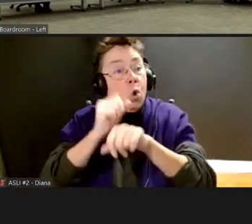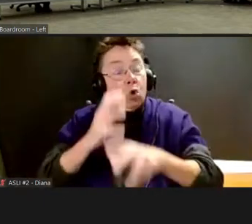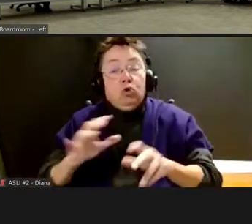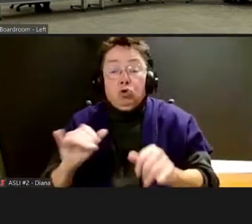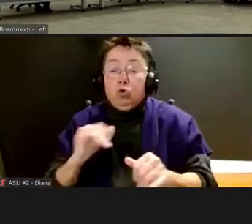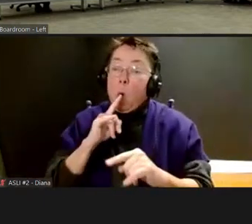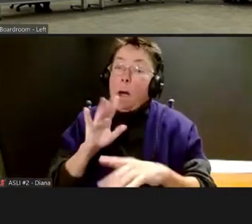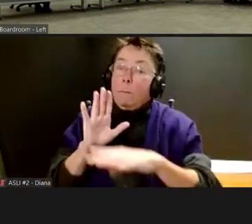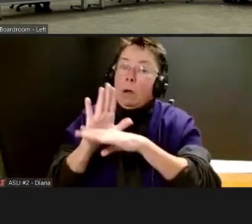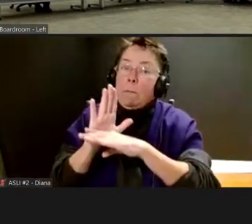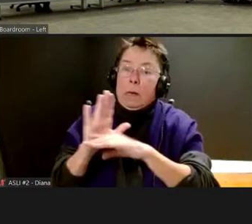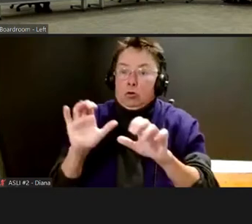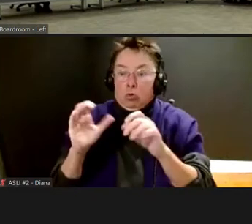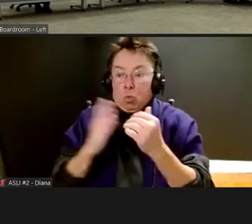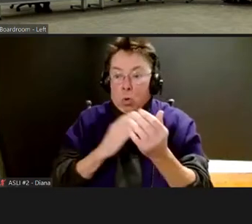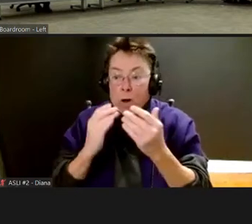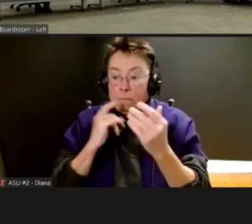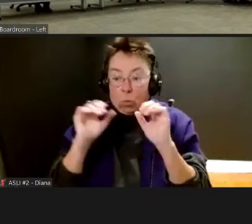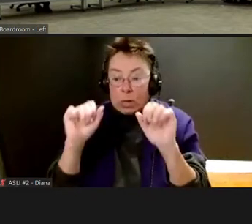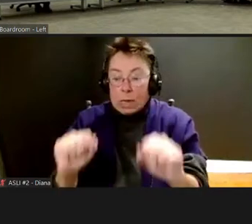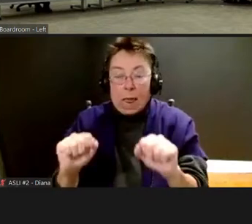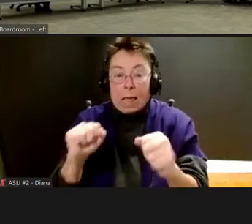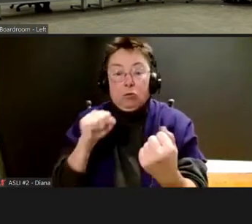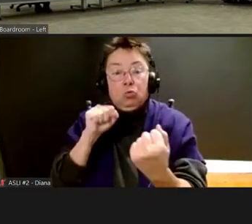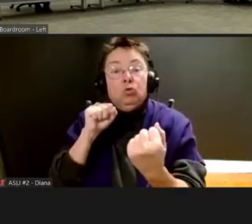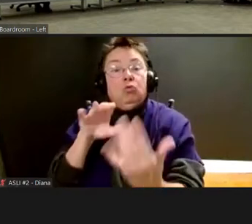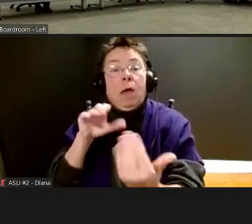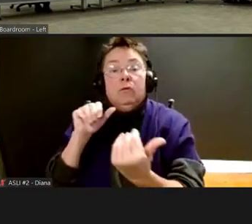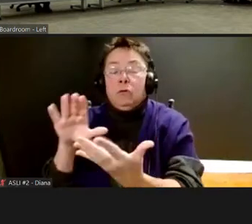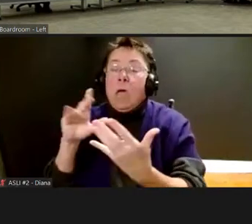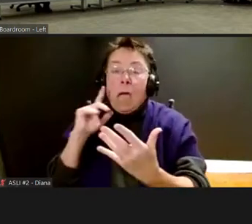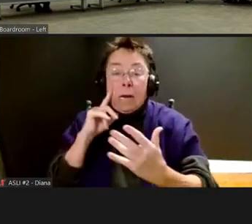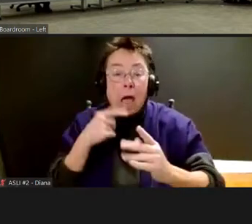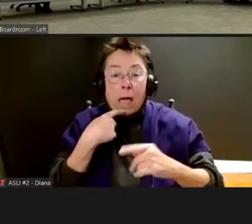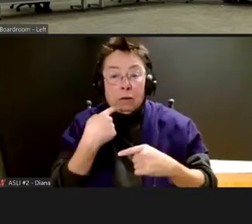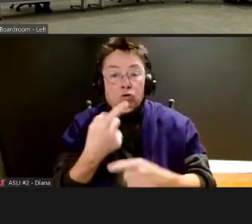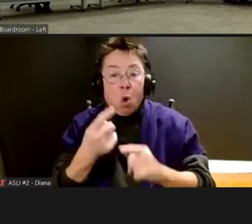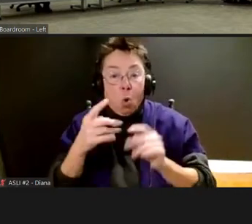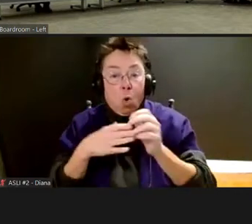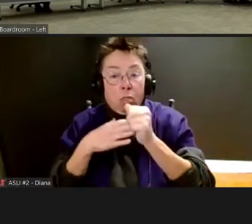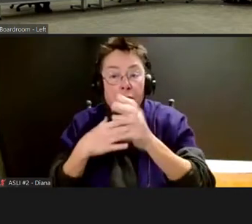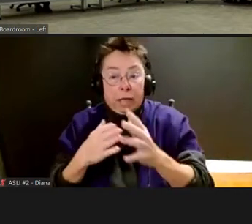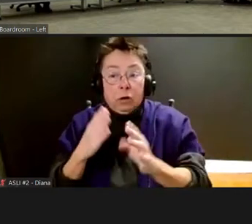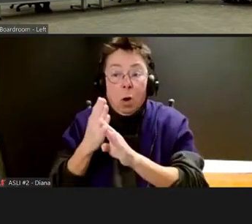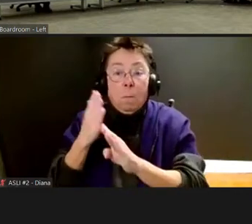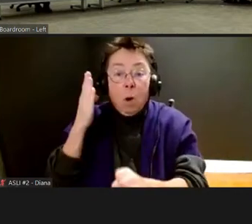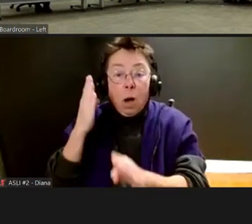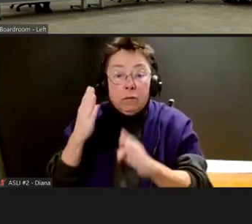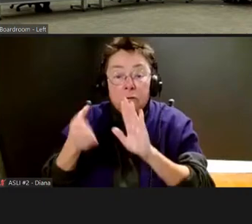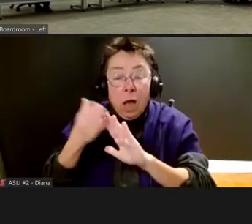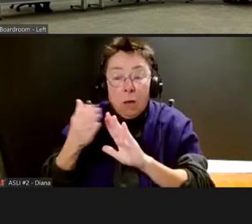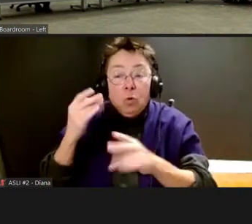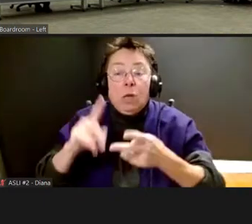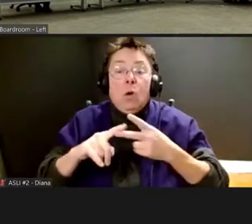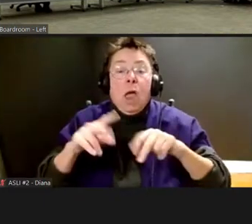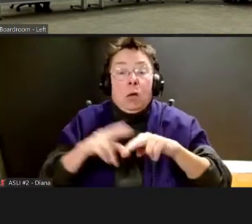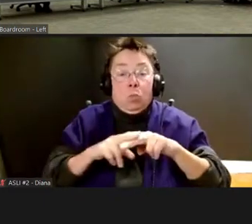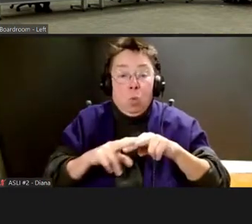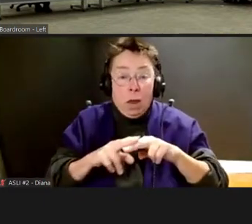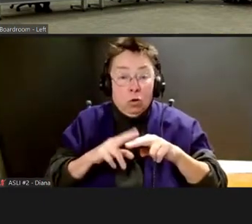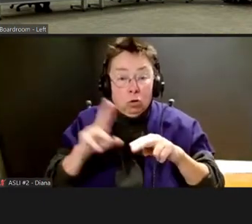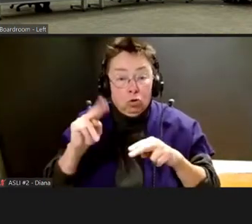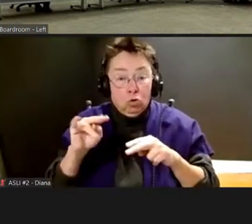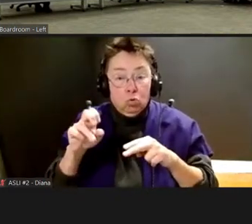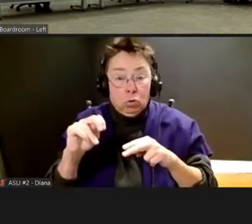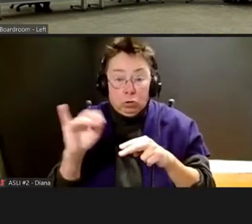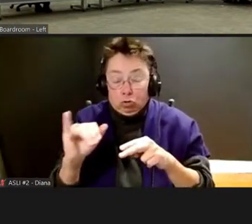committed to doing what we can to address that, and I've made that point to both the leaders of our bus operator as well as our rail operator unions in